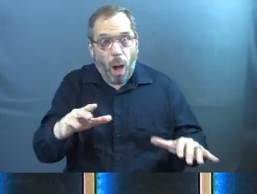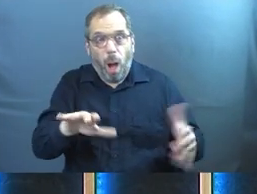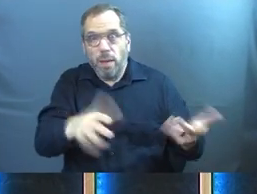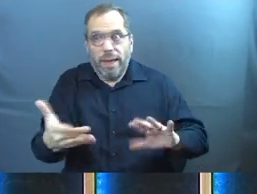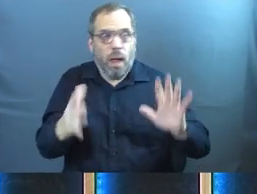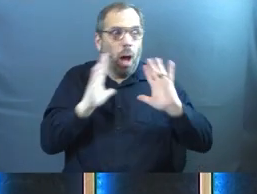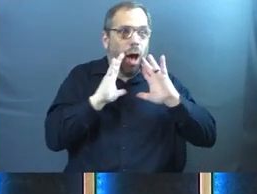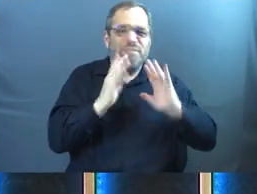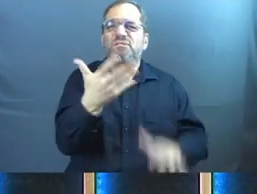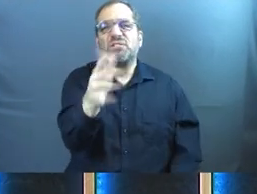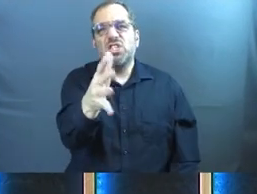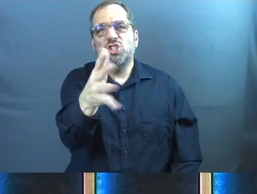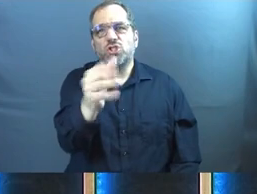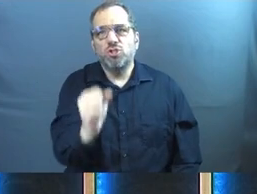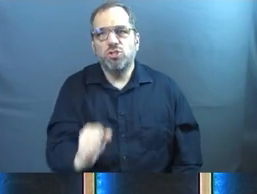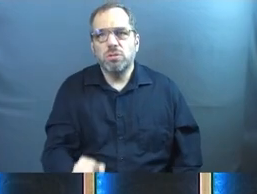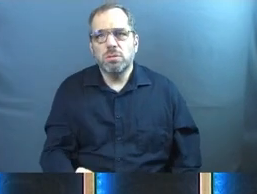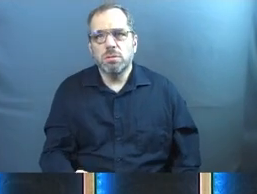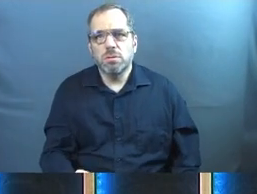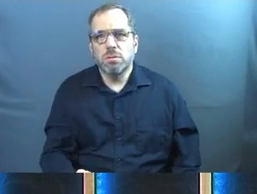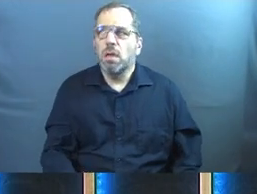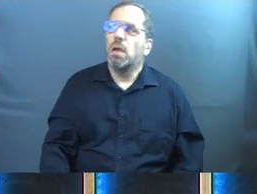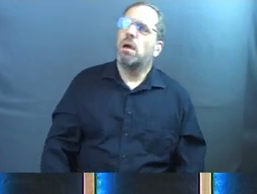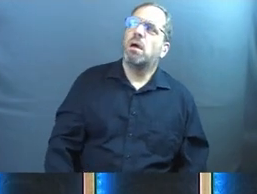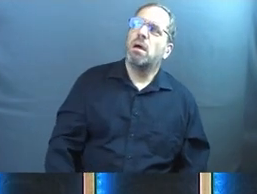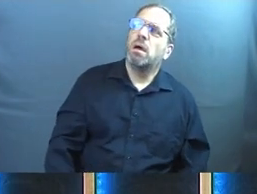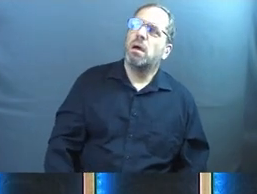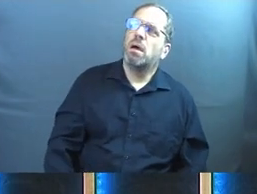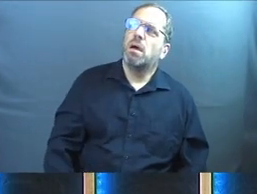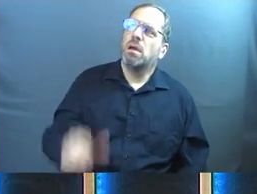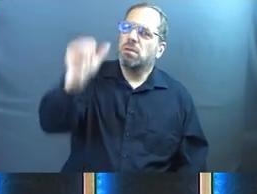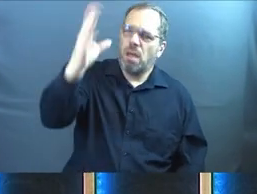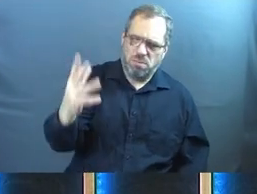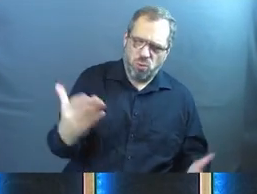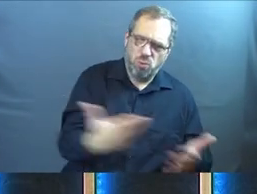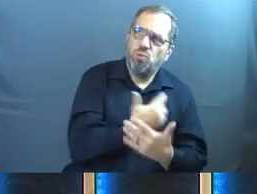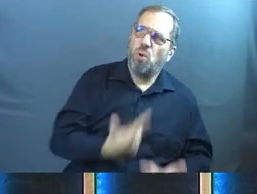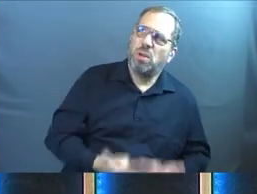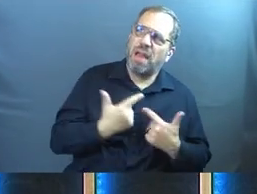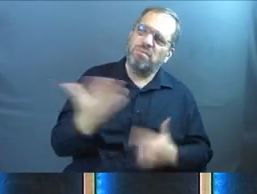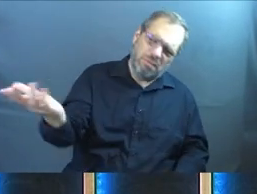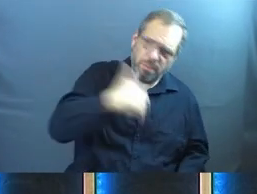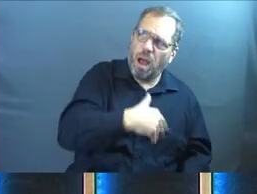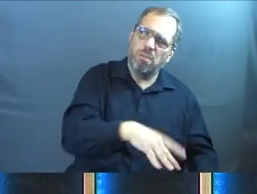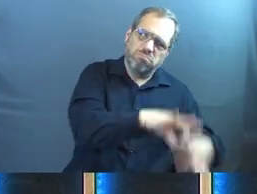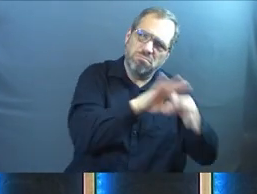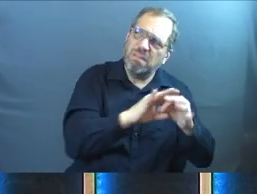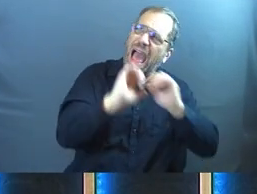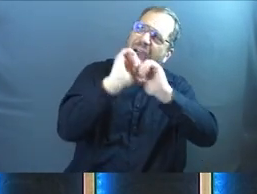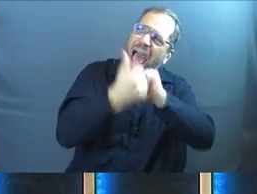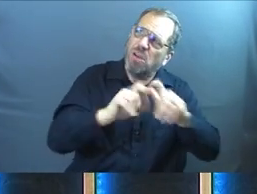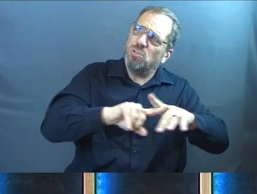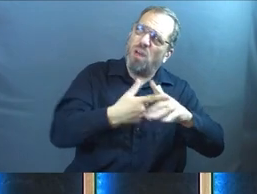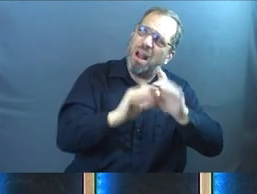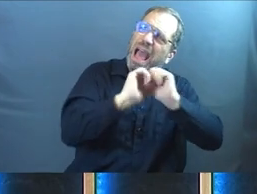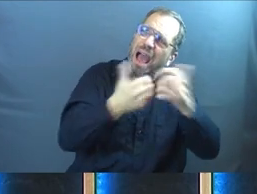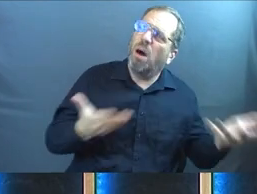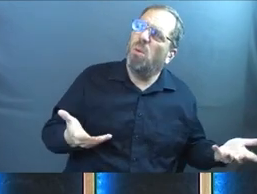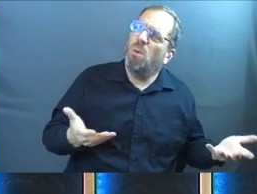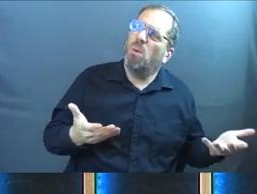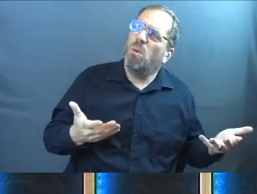it. God, let's bring new life to this thing. Let's go. How do we get started?